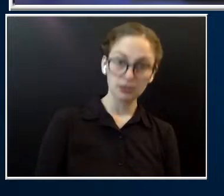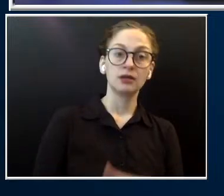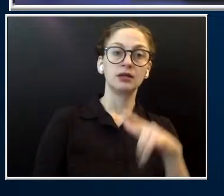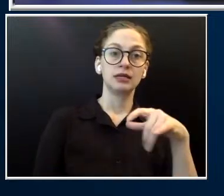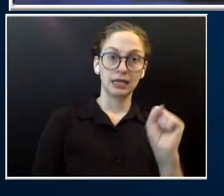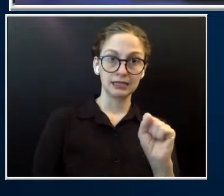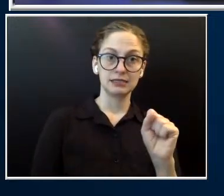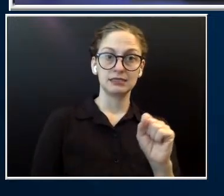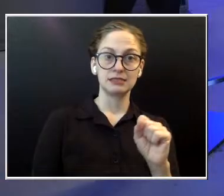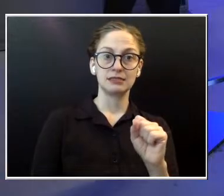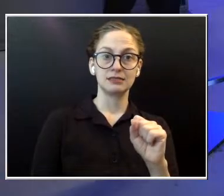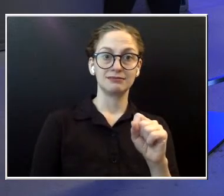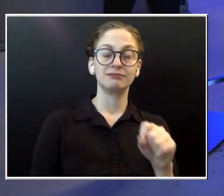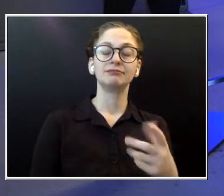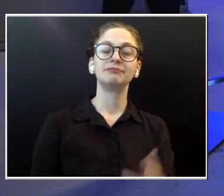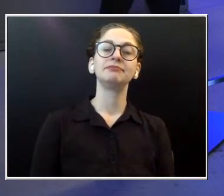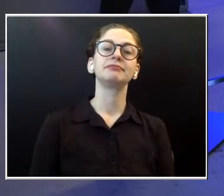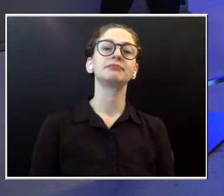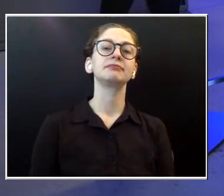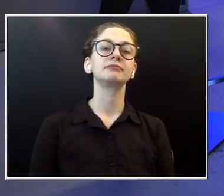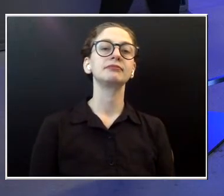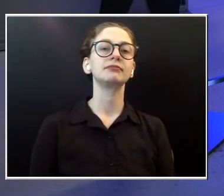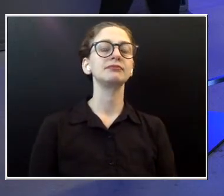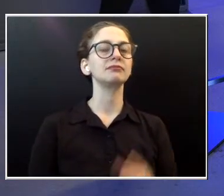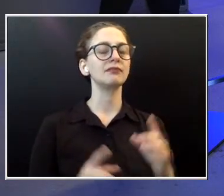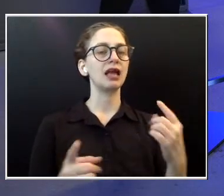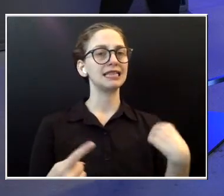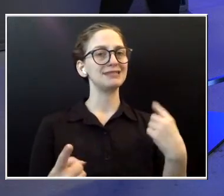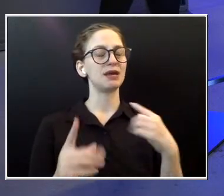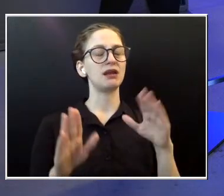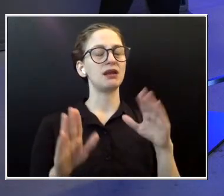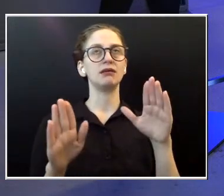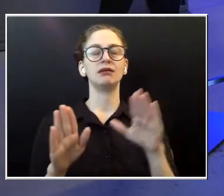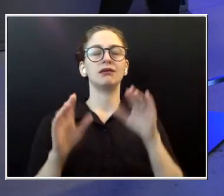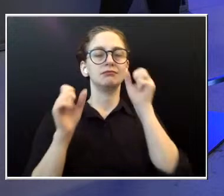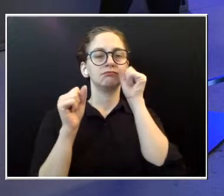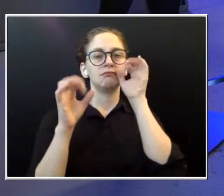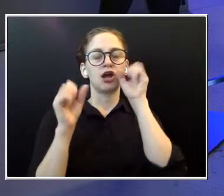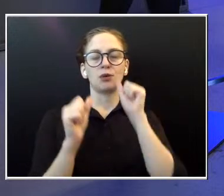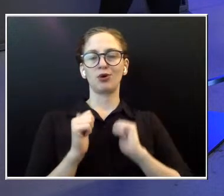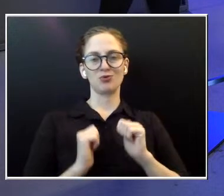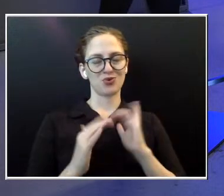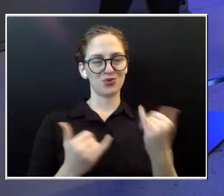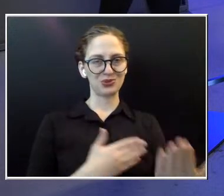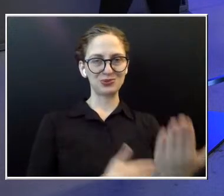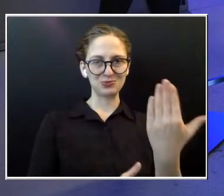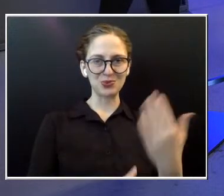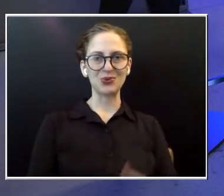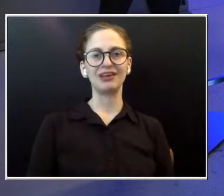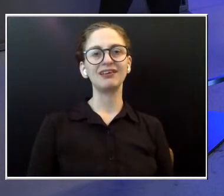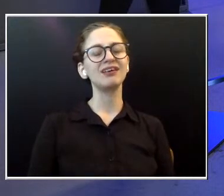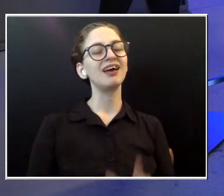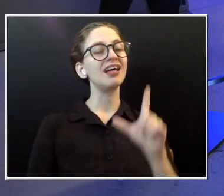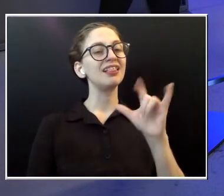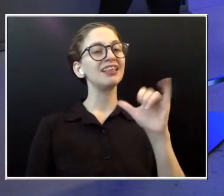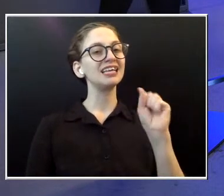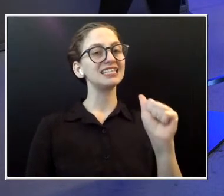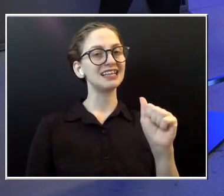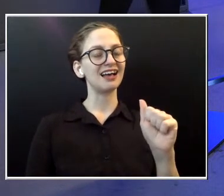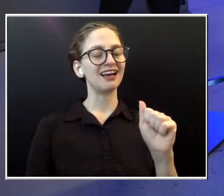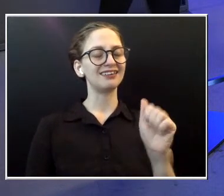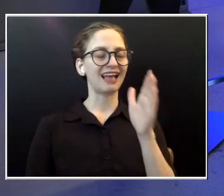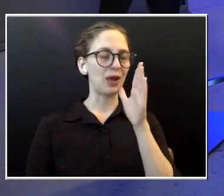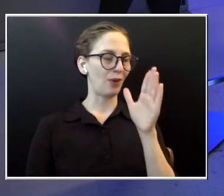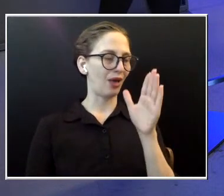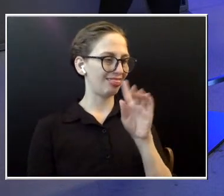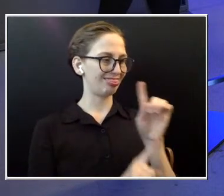So this has been a really remarkable program this morning. And Lisa, I'm going to turn to each of you for final thoughts, but I really want to say